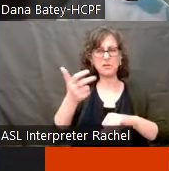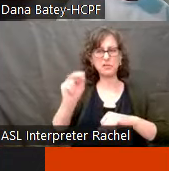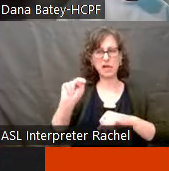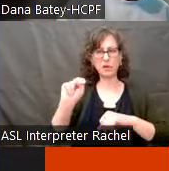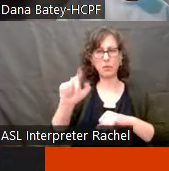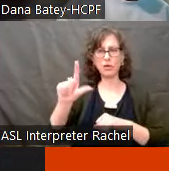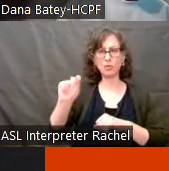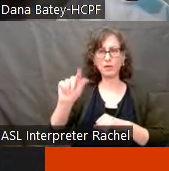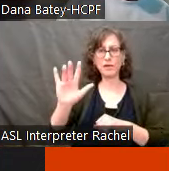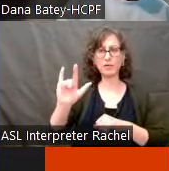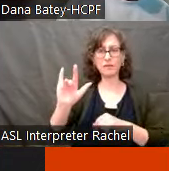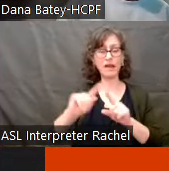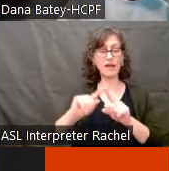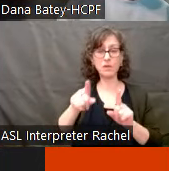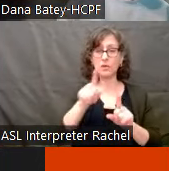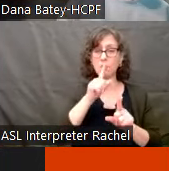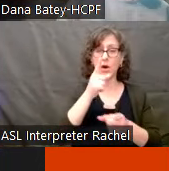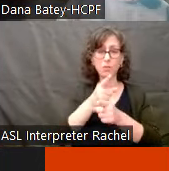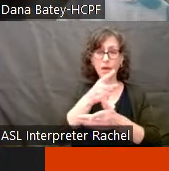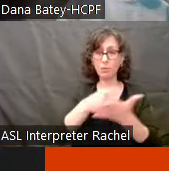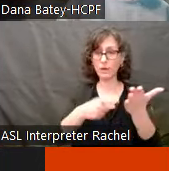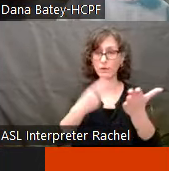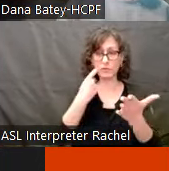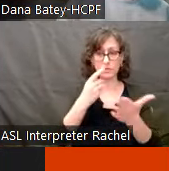you're absolutely spot on what you just shared. So thank you.